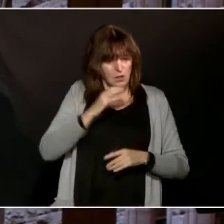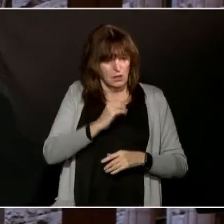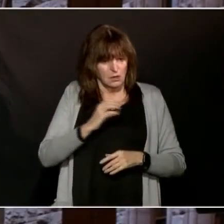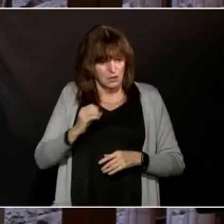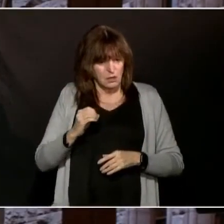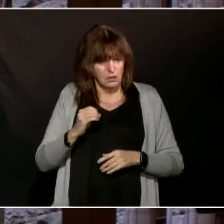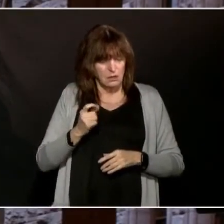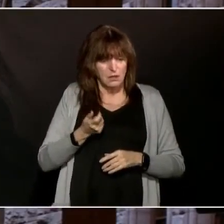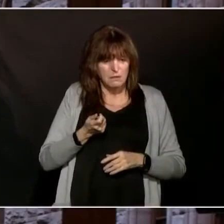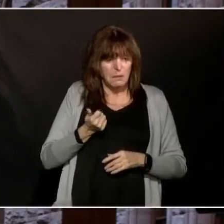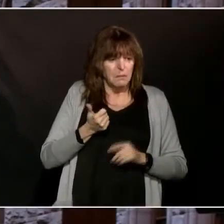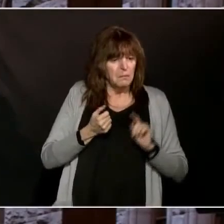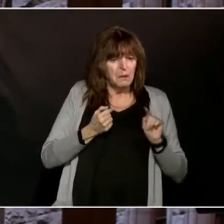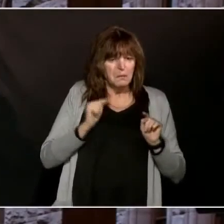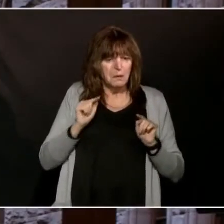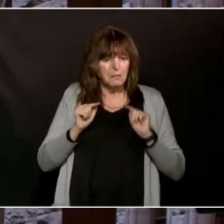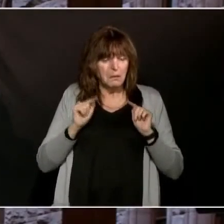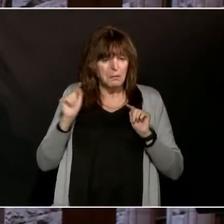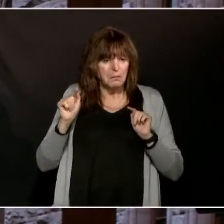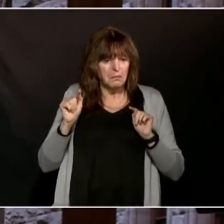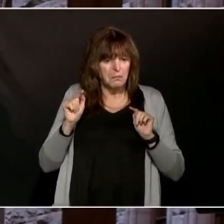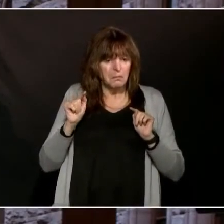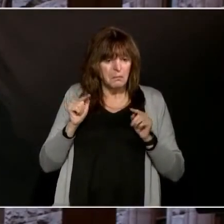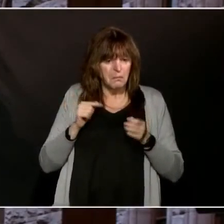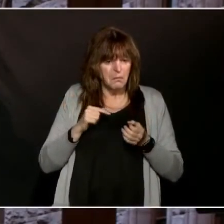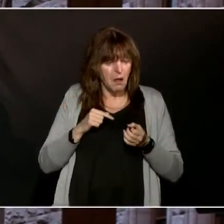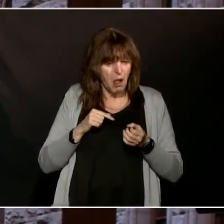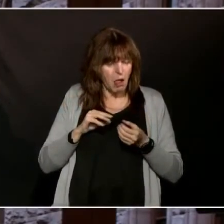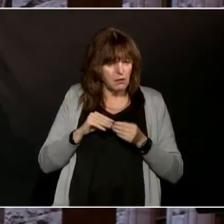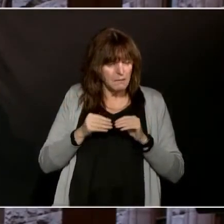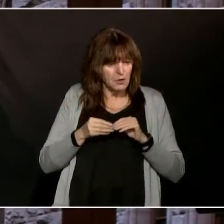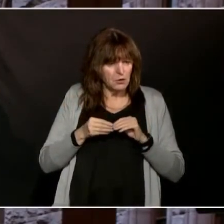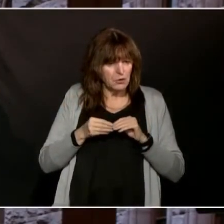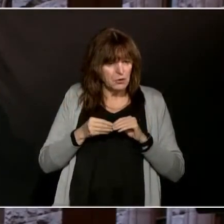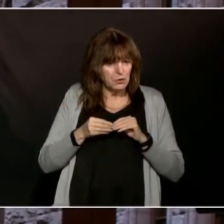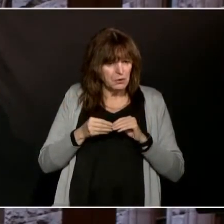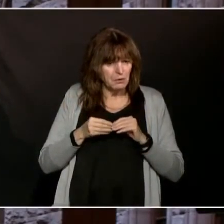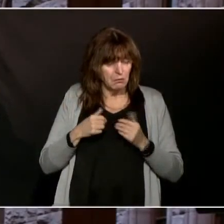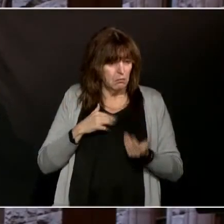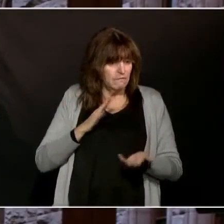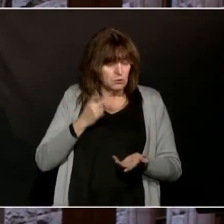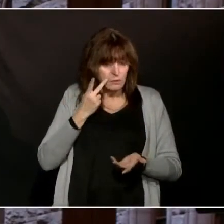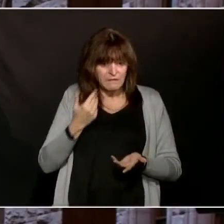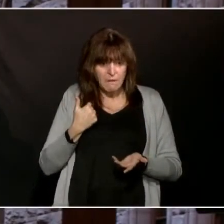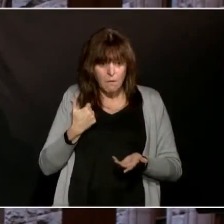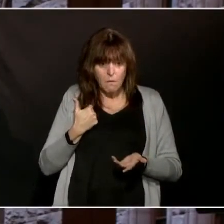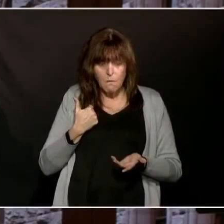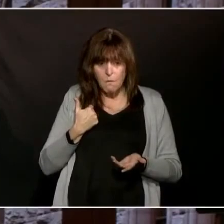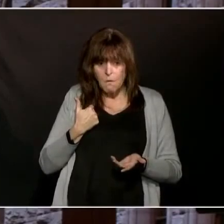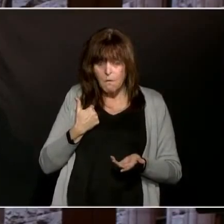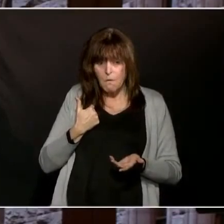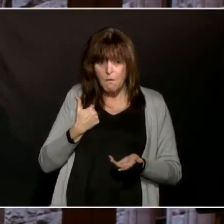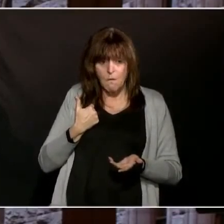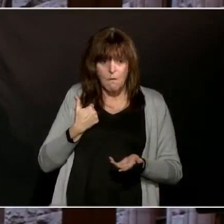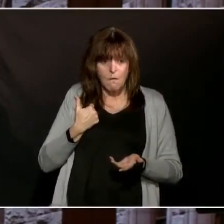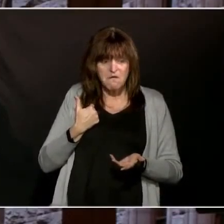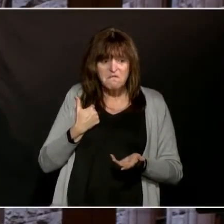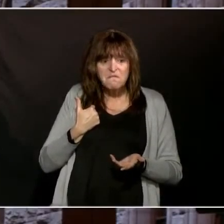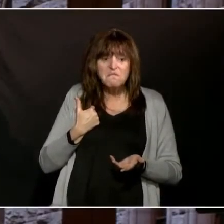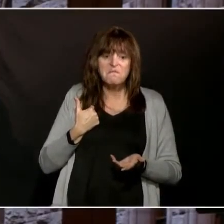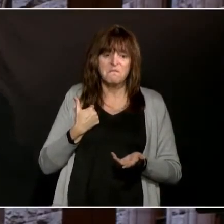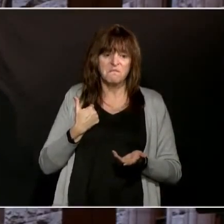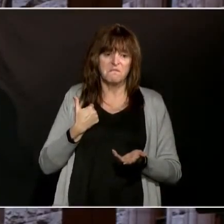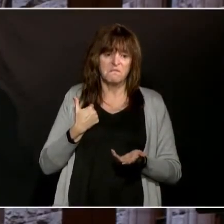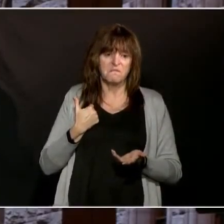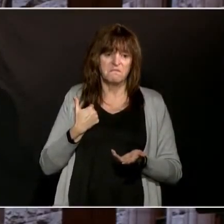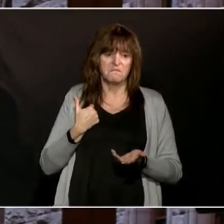small. I have not seen that in my time. And so there's a lot of people who said, usually get a cold every winter. I